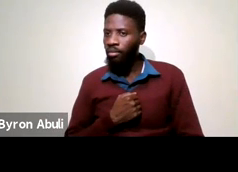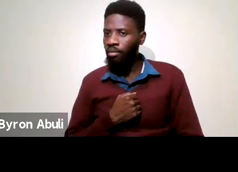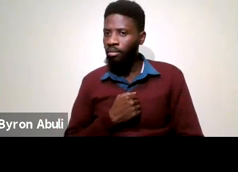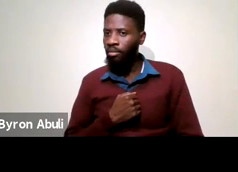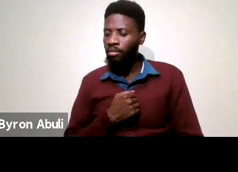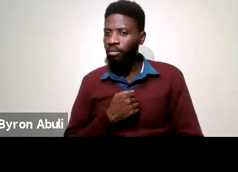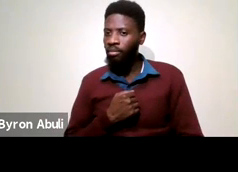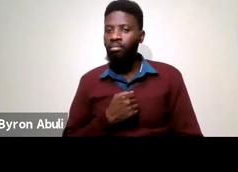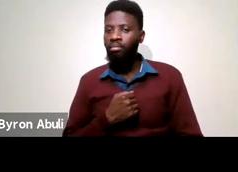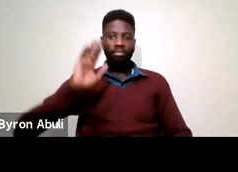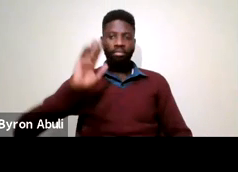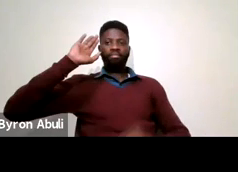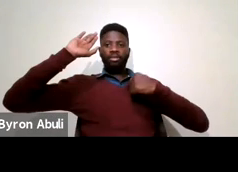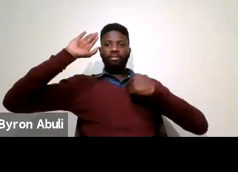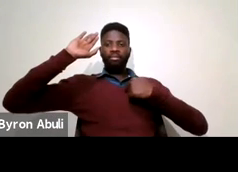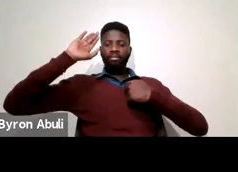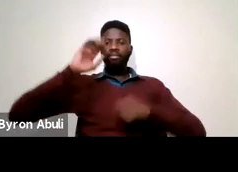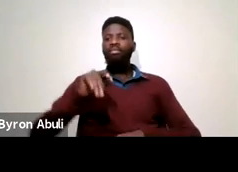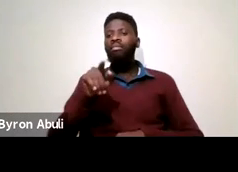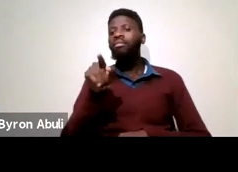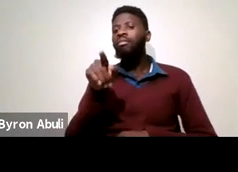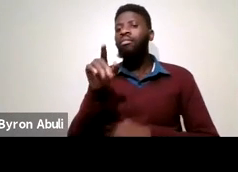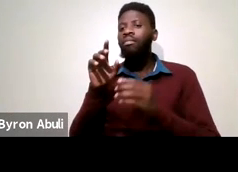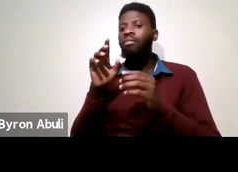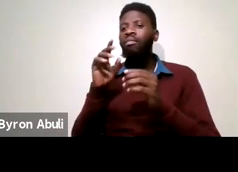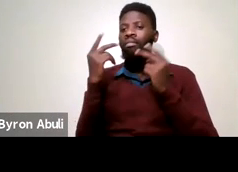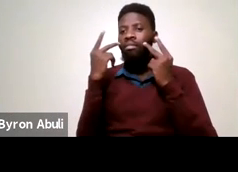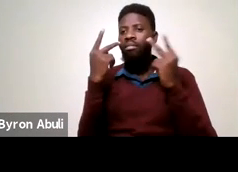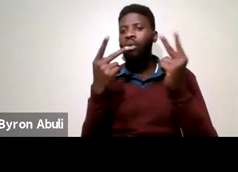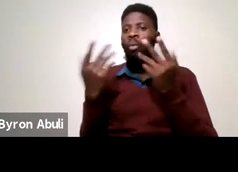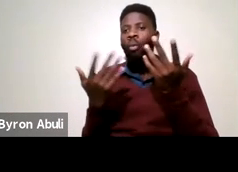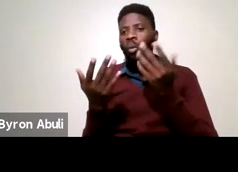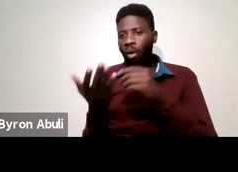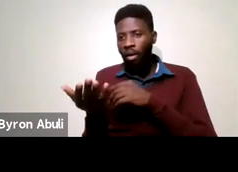Me. Where have you met it before, please, if you may go?